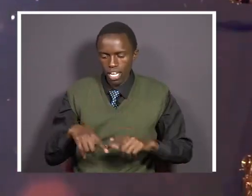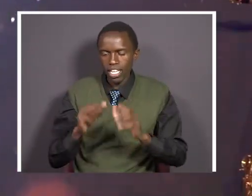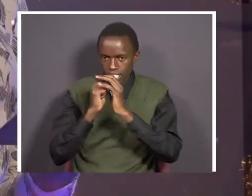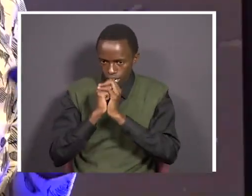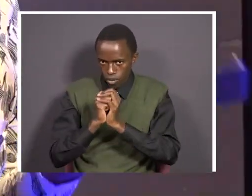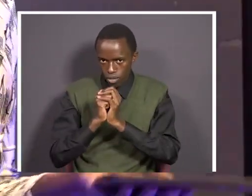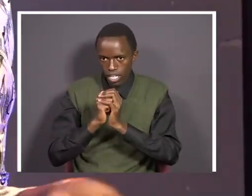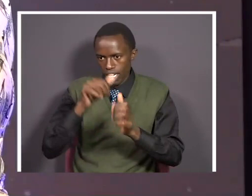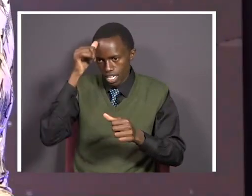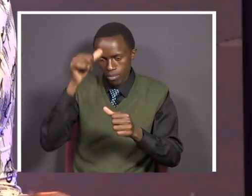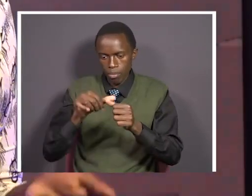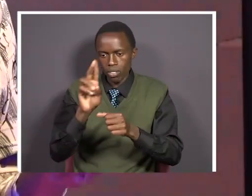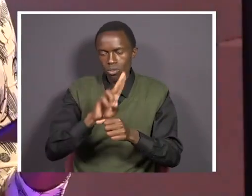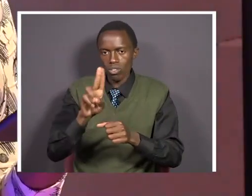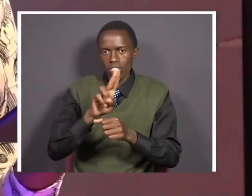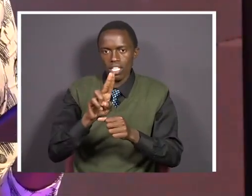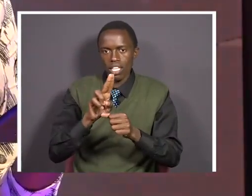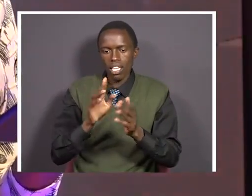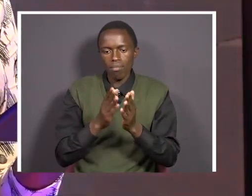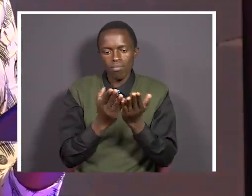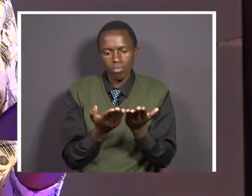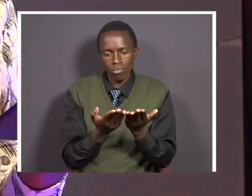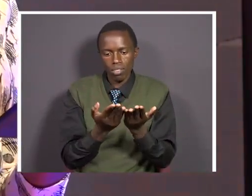Adore. And remember to use the annual Bible